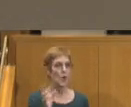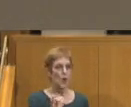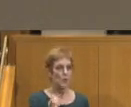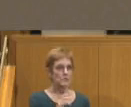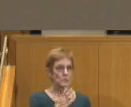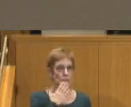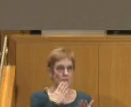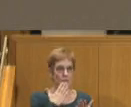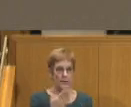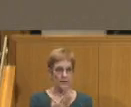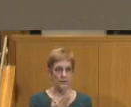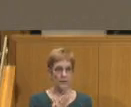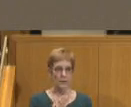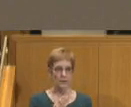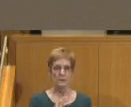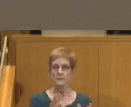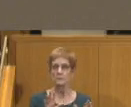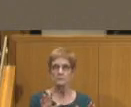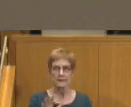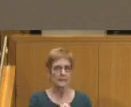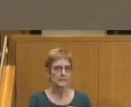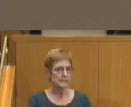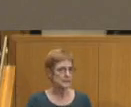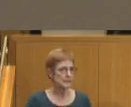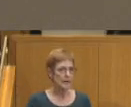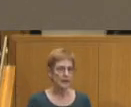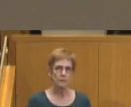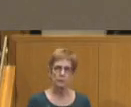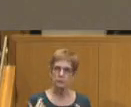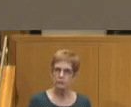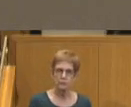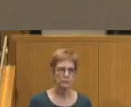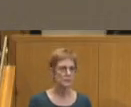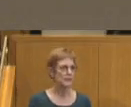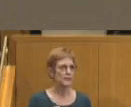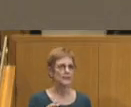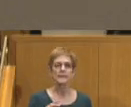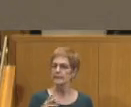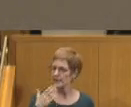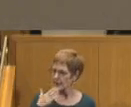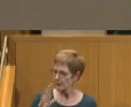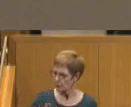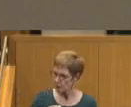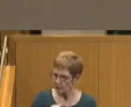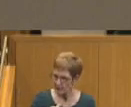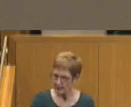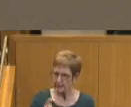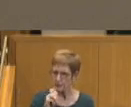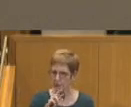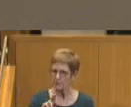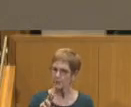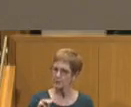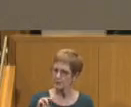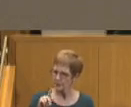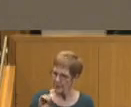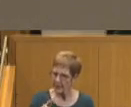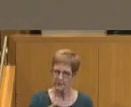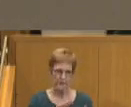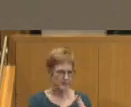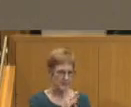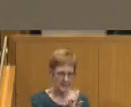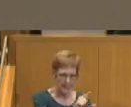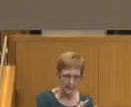you as part of our team. And Dan McCorkle, our advisor, thank you for being with us since day one. I'm